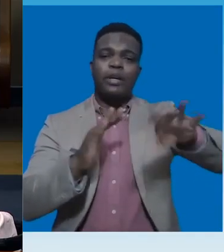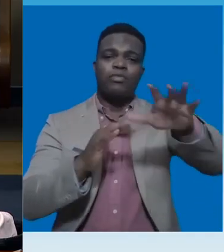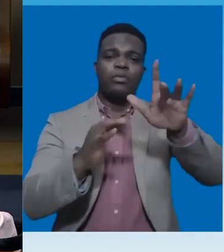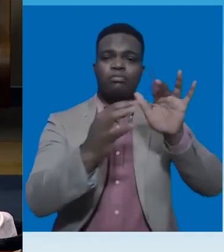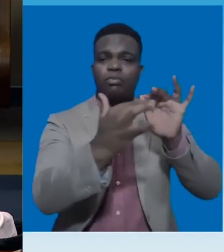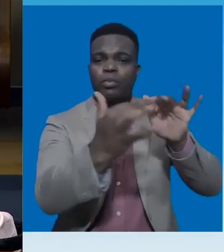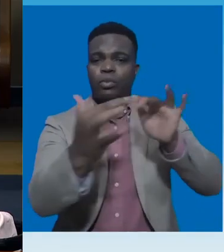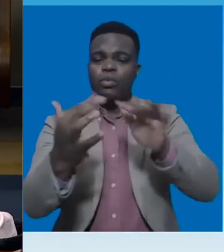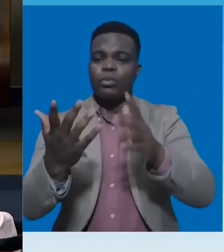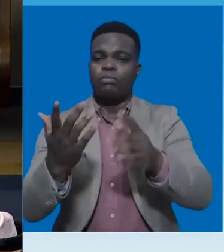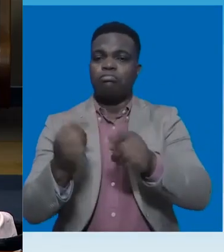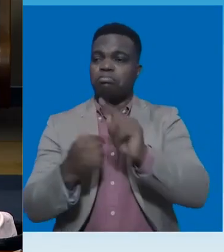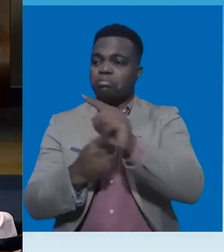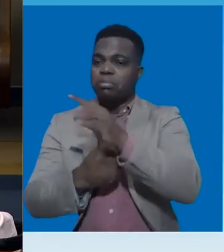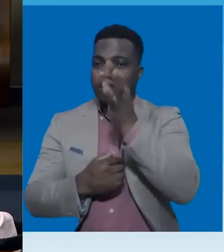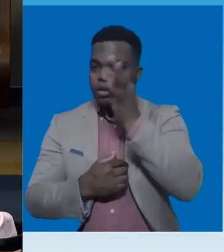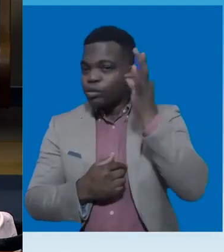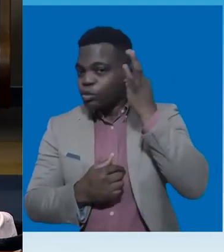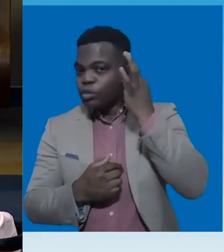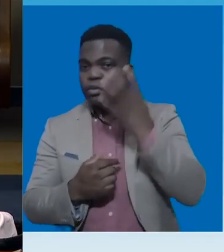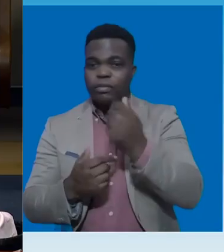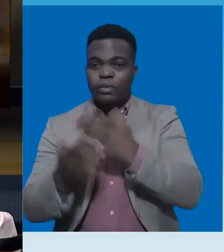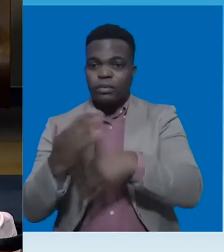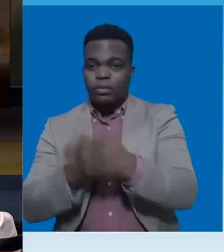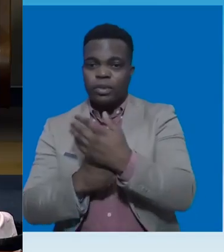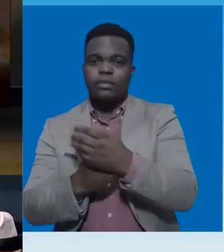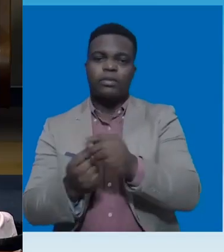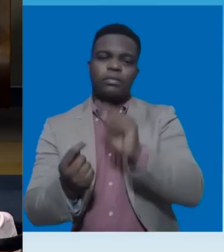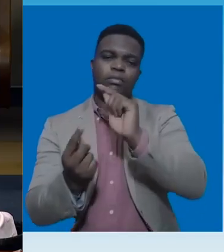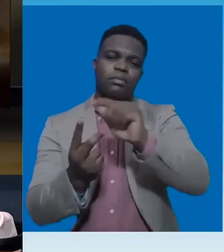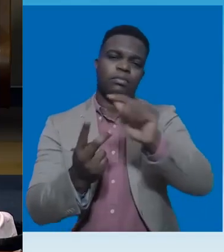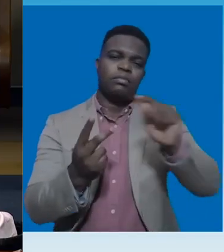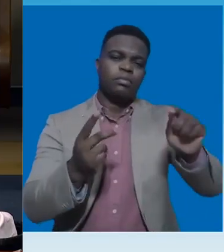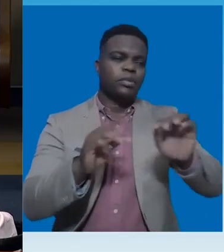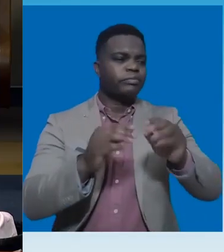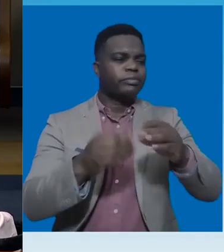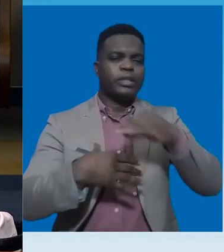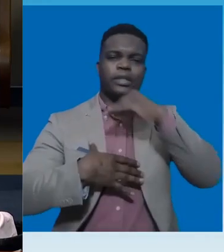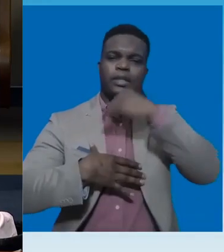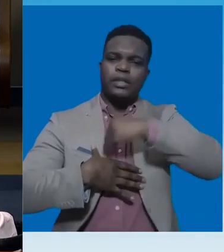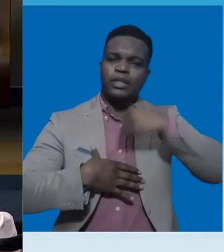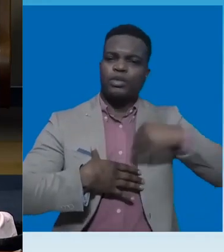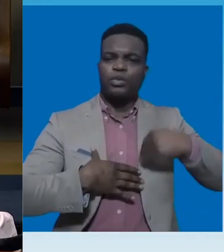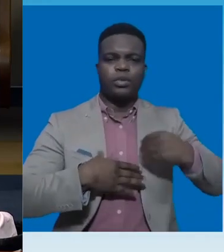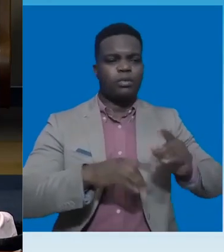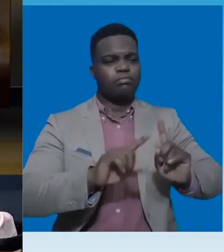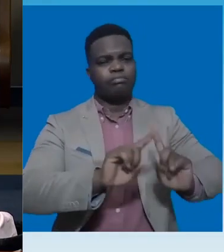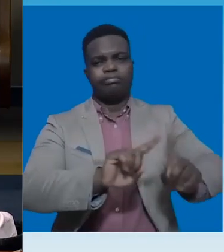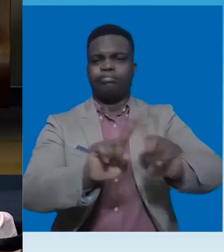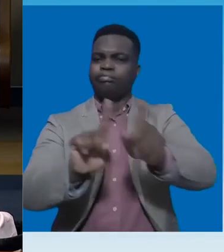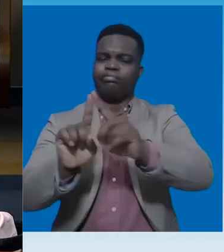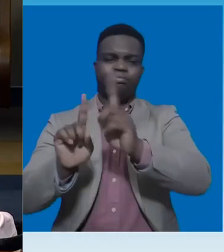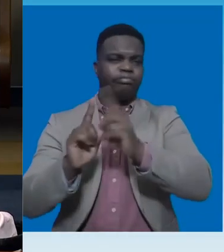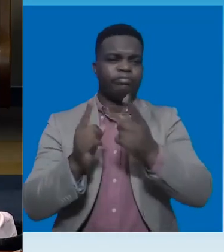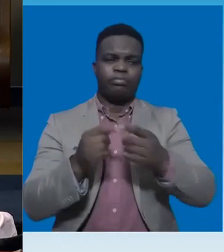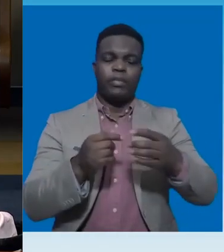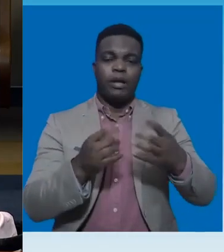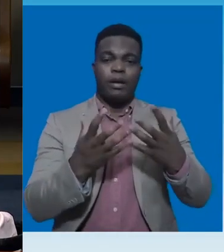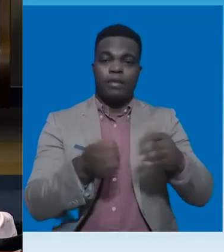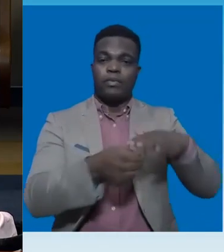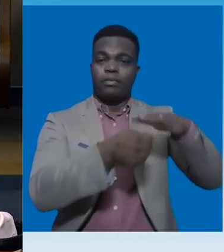at the intersection of multiple forms of discrimination face distinct